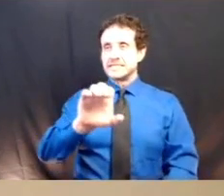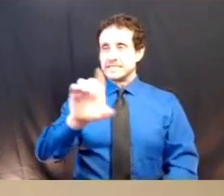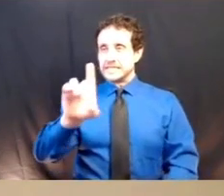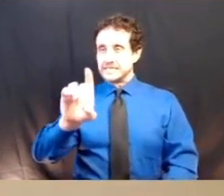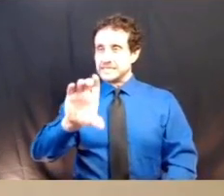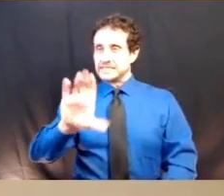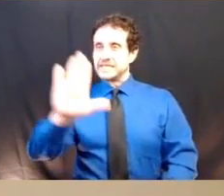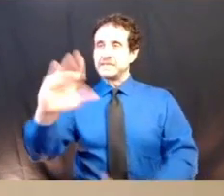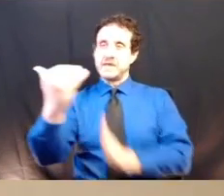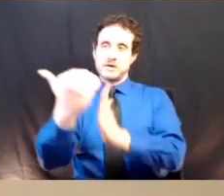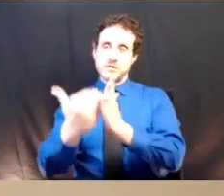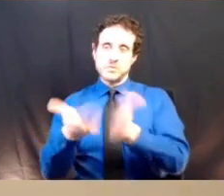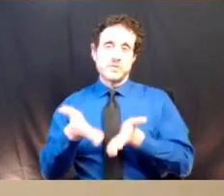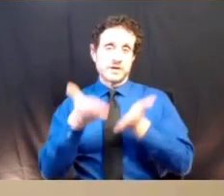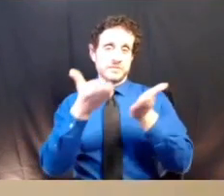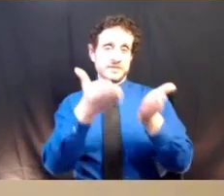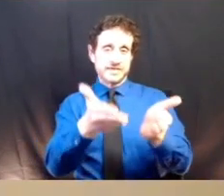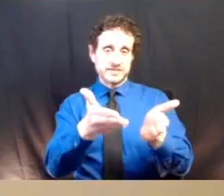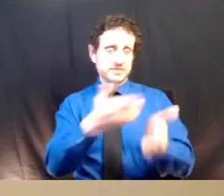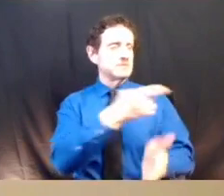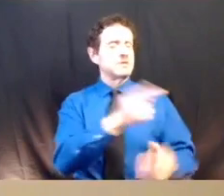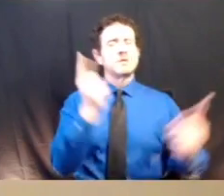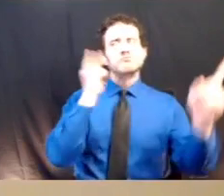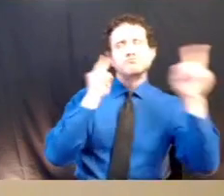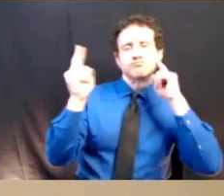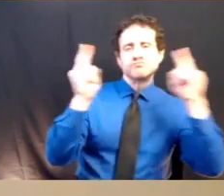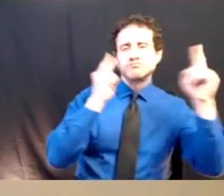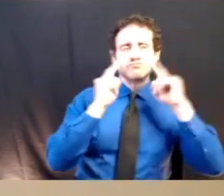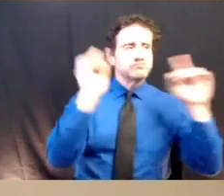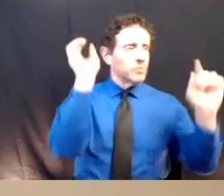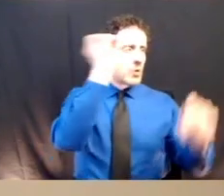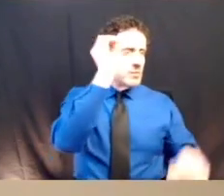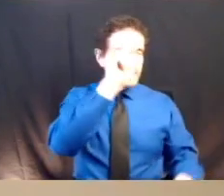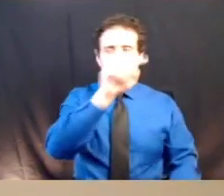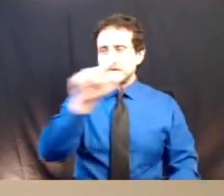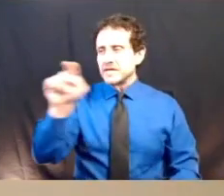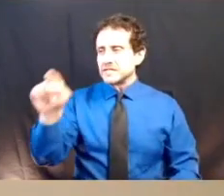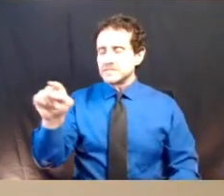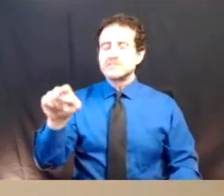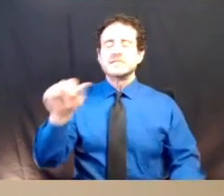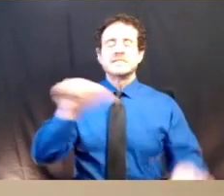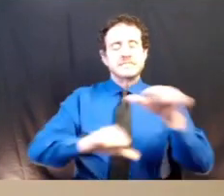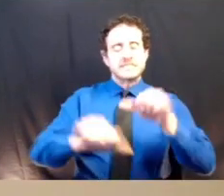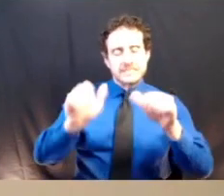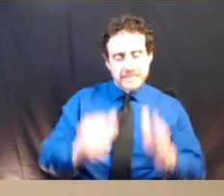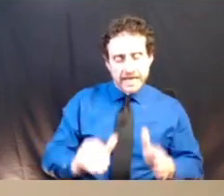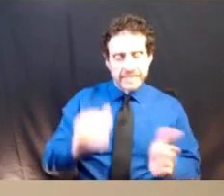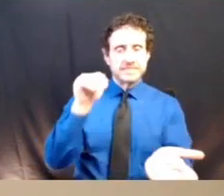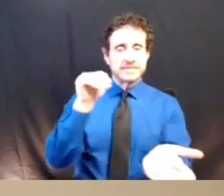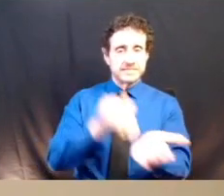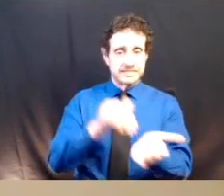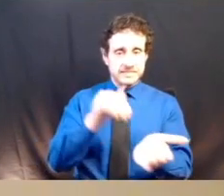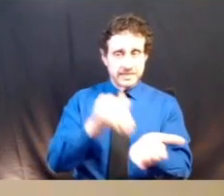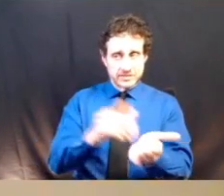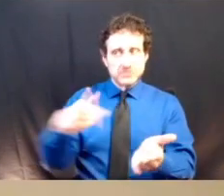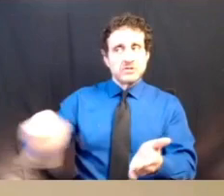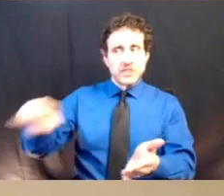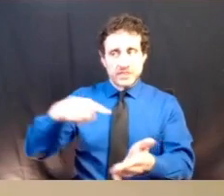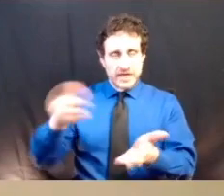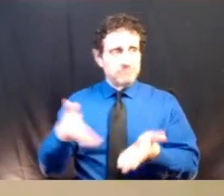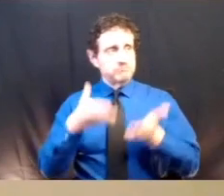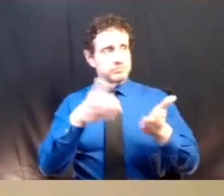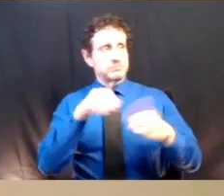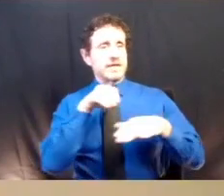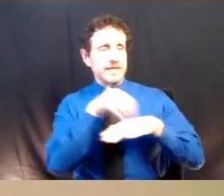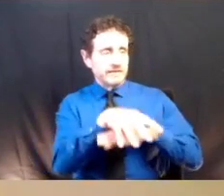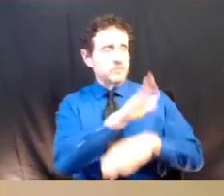from many doctors, epidemiologists, and modelers. They have helped shape the decisions that he's made for Illinois, and I thank